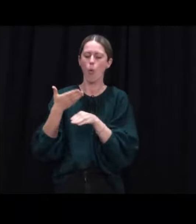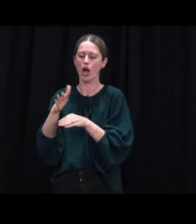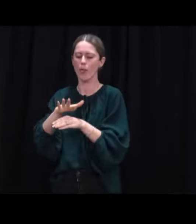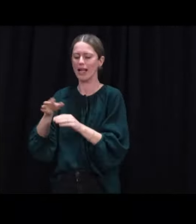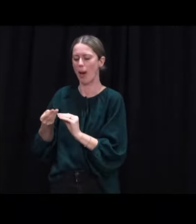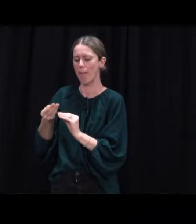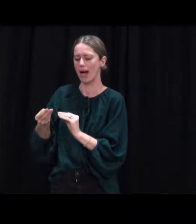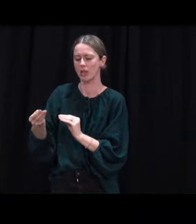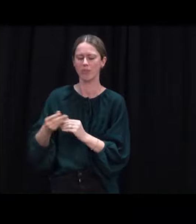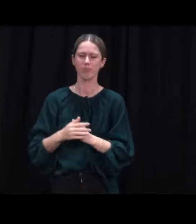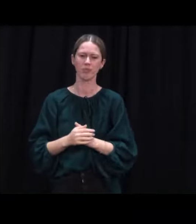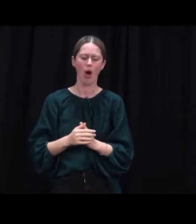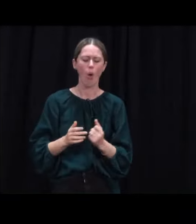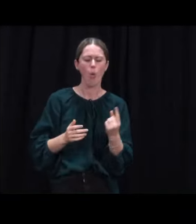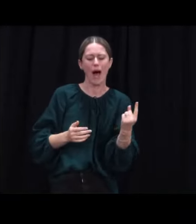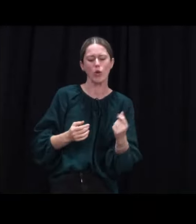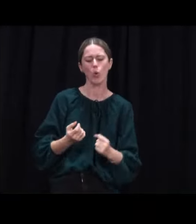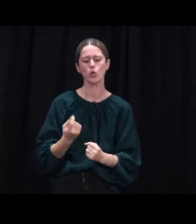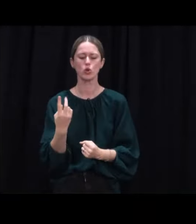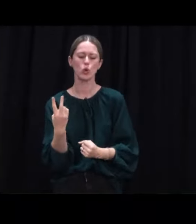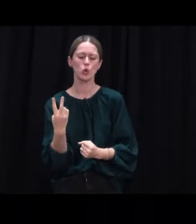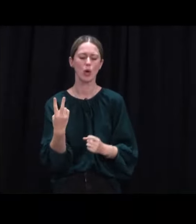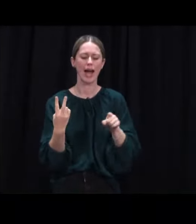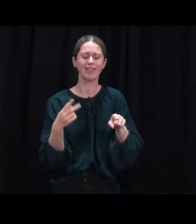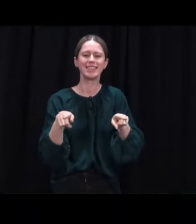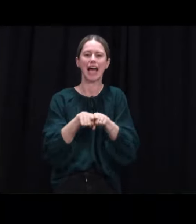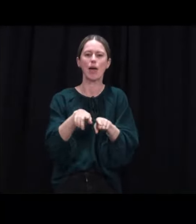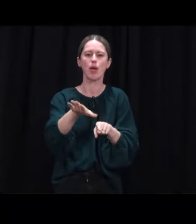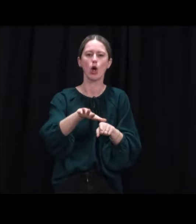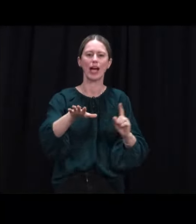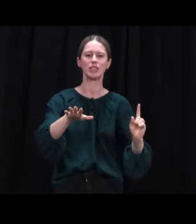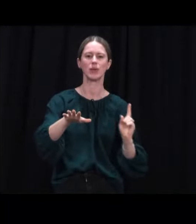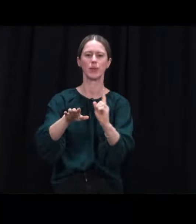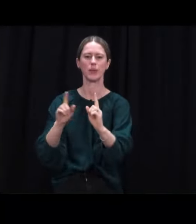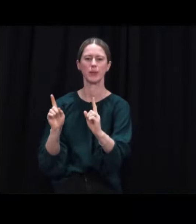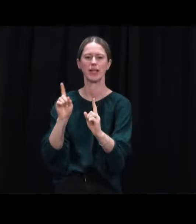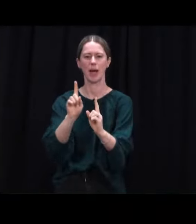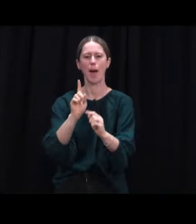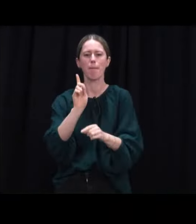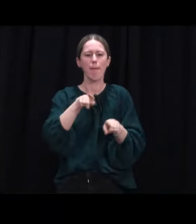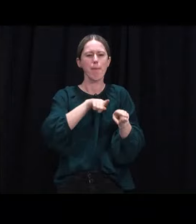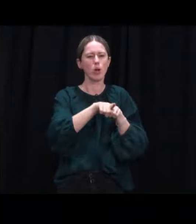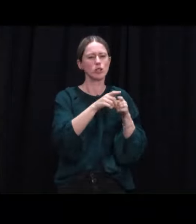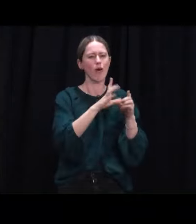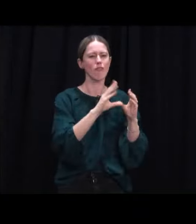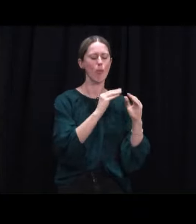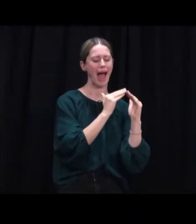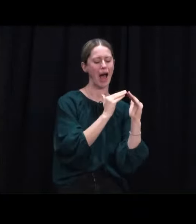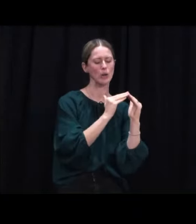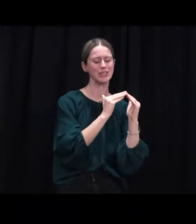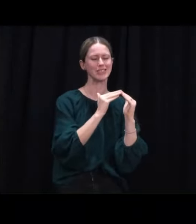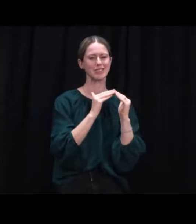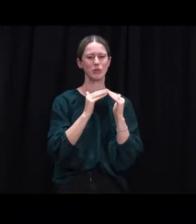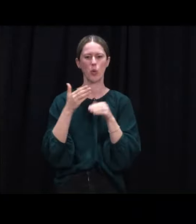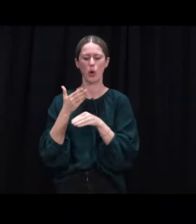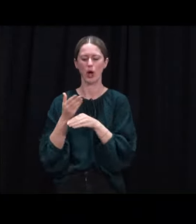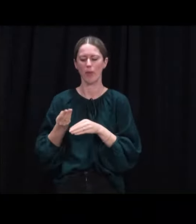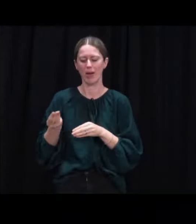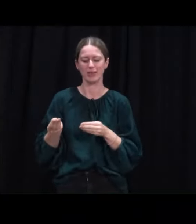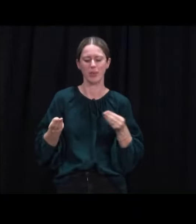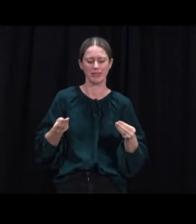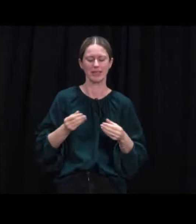who have been at a location of interest. In the vast majority of cases already, we are able to identify that